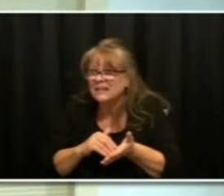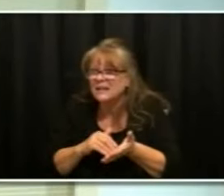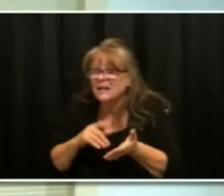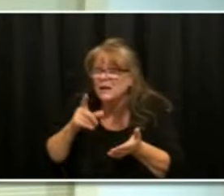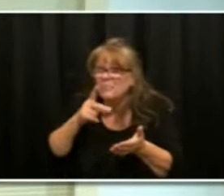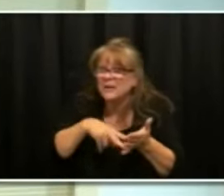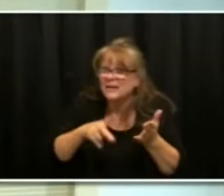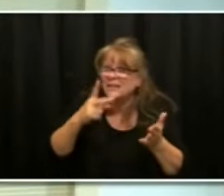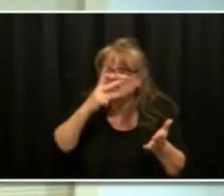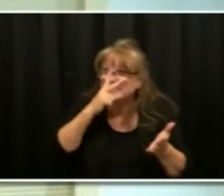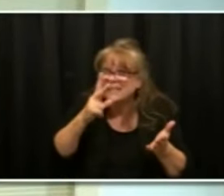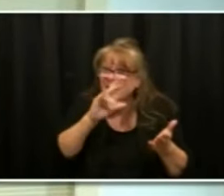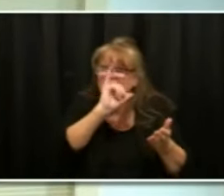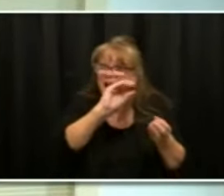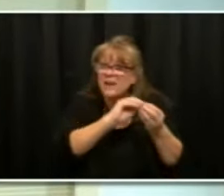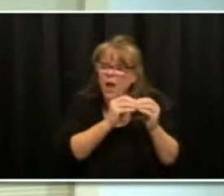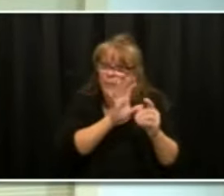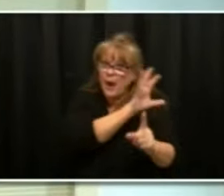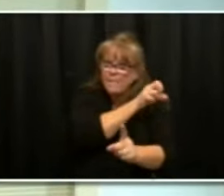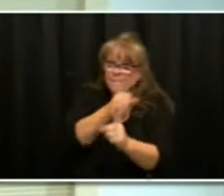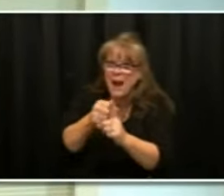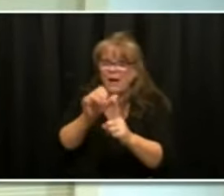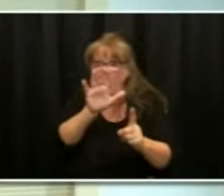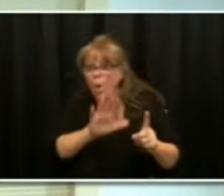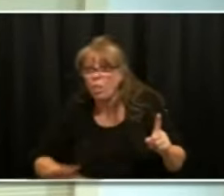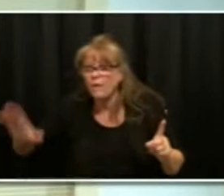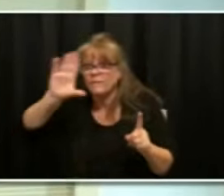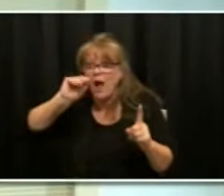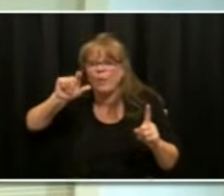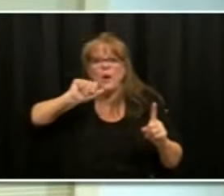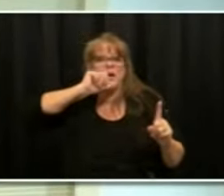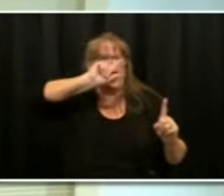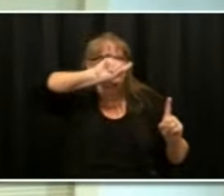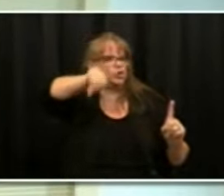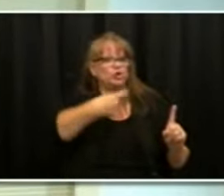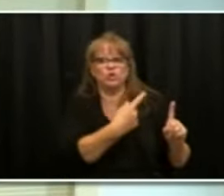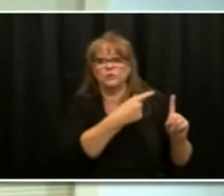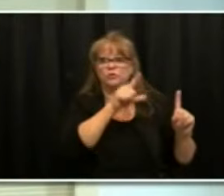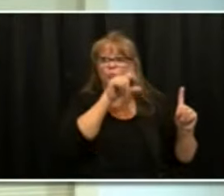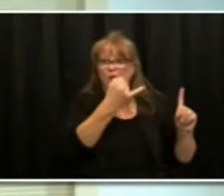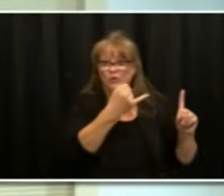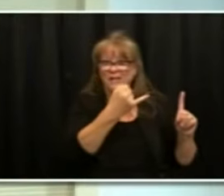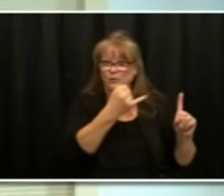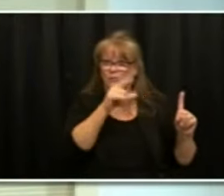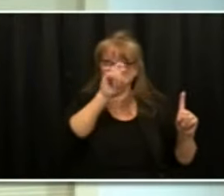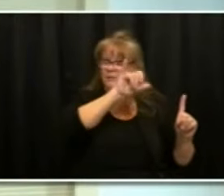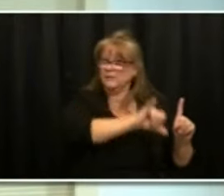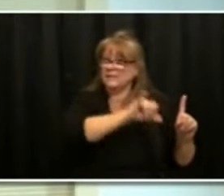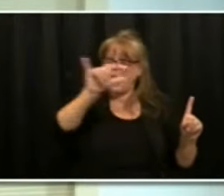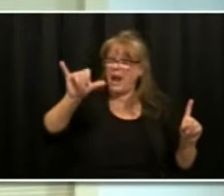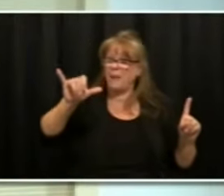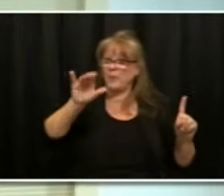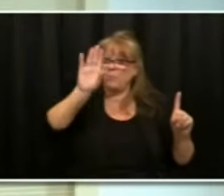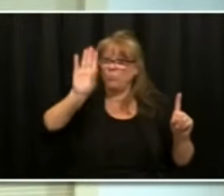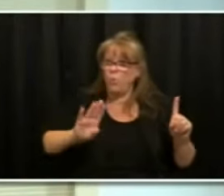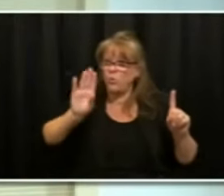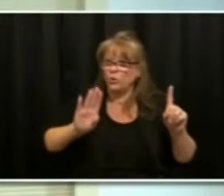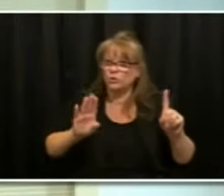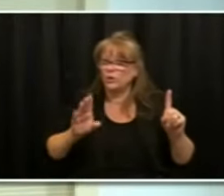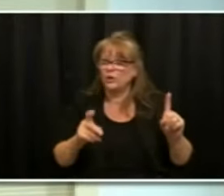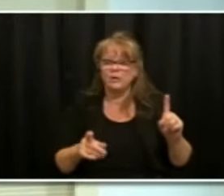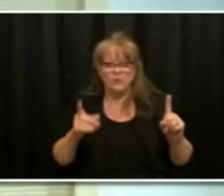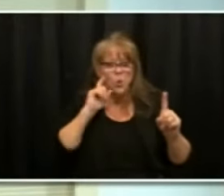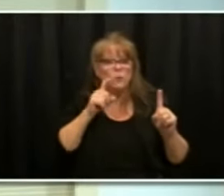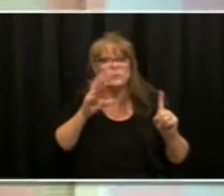statewide, and do you think we're at a point now where counties need to do what Boulder did and impose some sort of stricter gathering